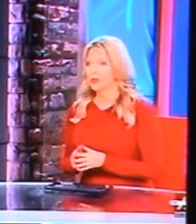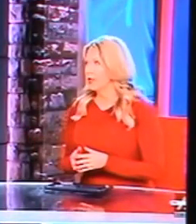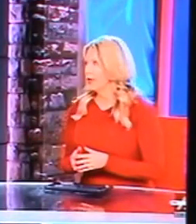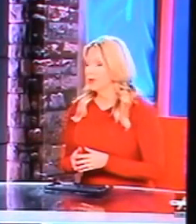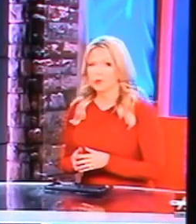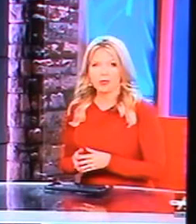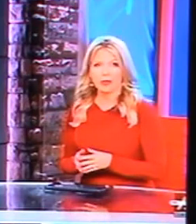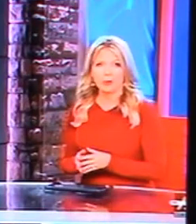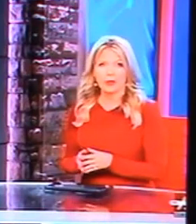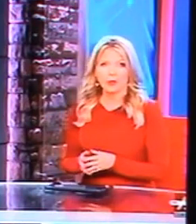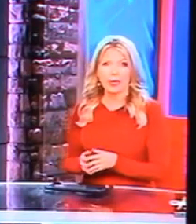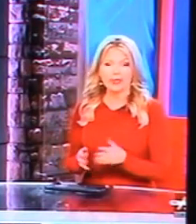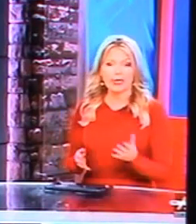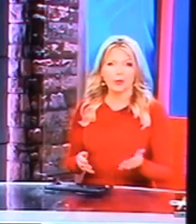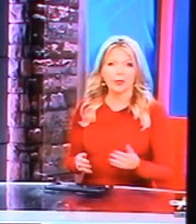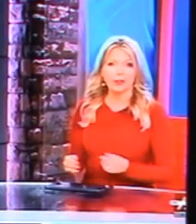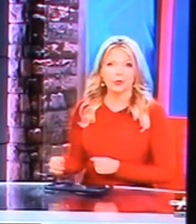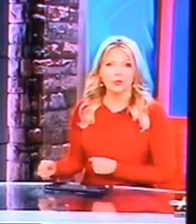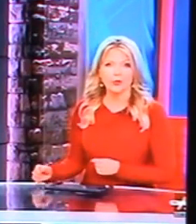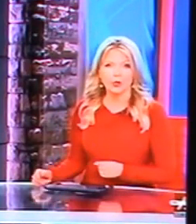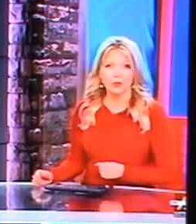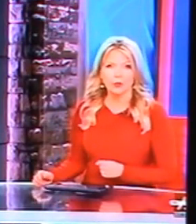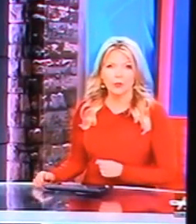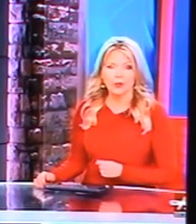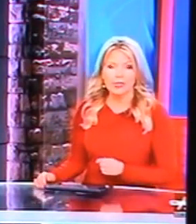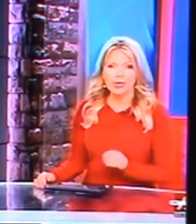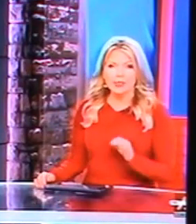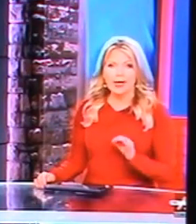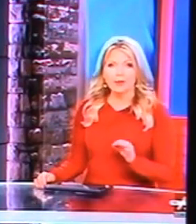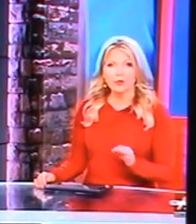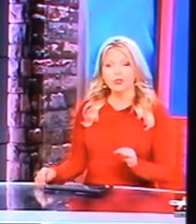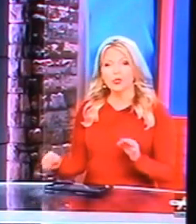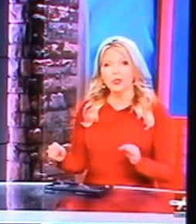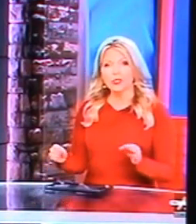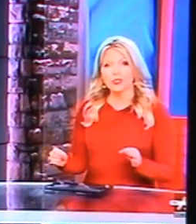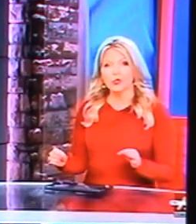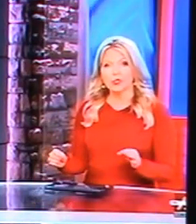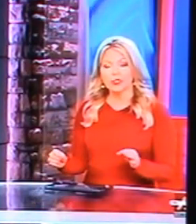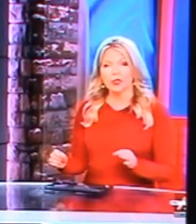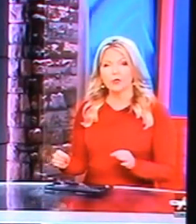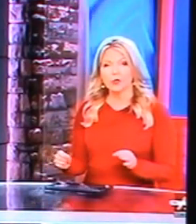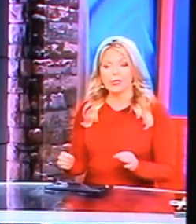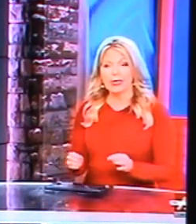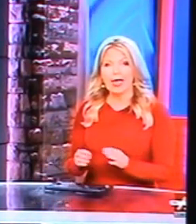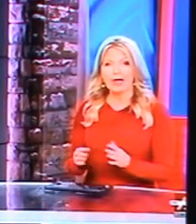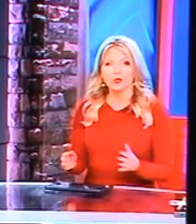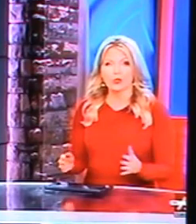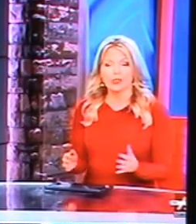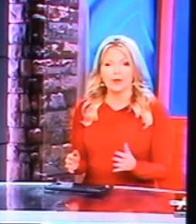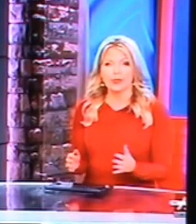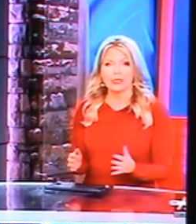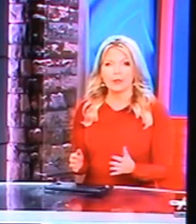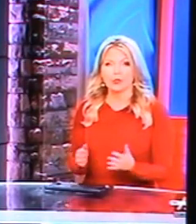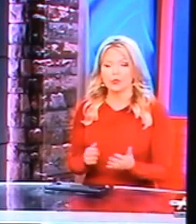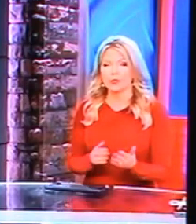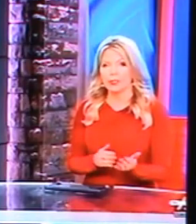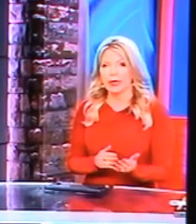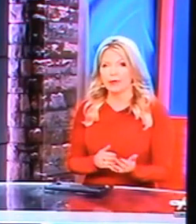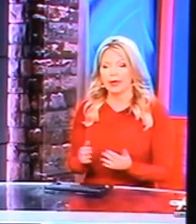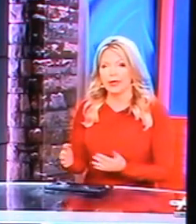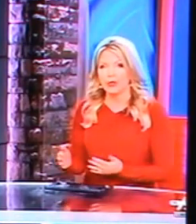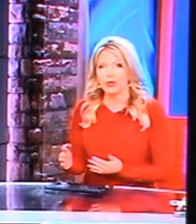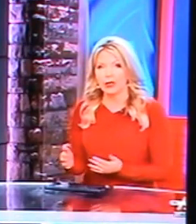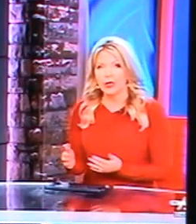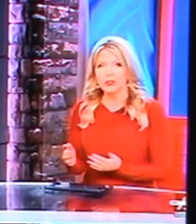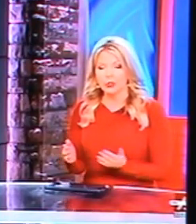have also shut down through the end of the month. Well, as KELO Land's Lauren Solick reports, South Dakota's largest district is also taking extra steps to keep students